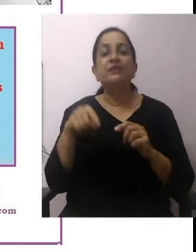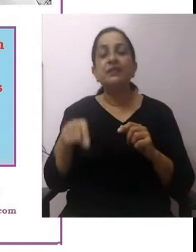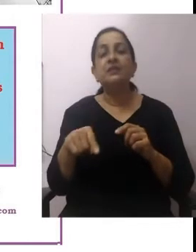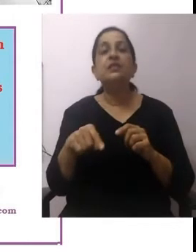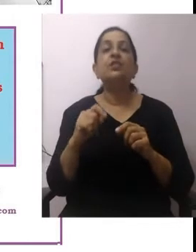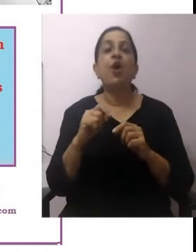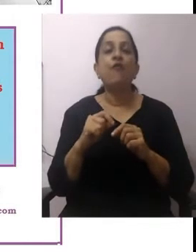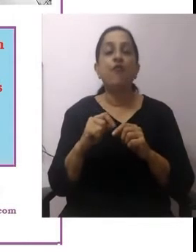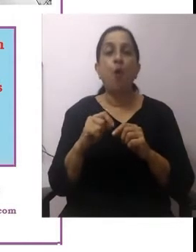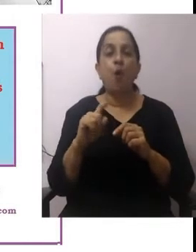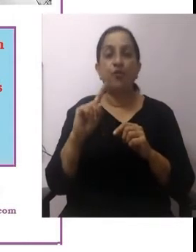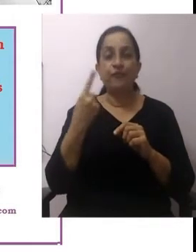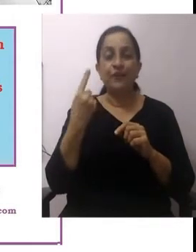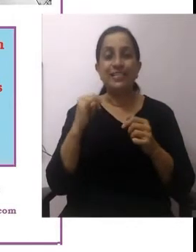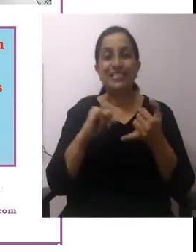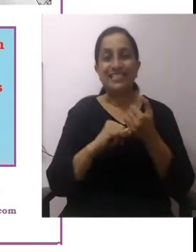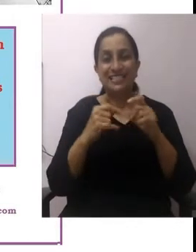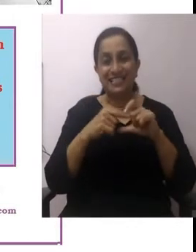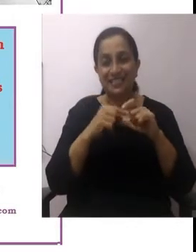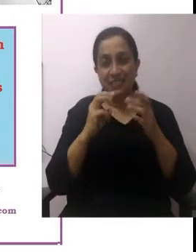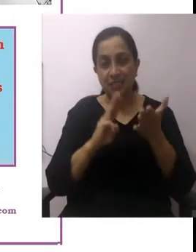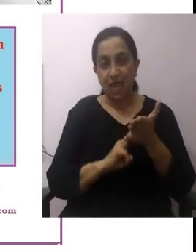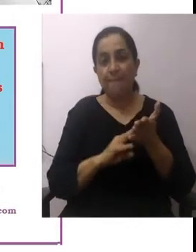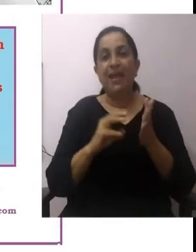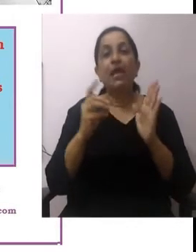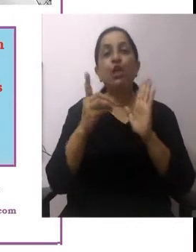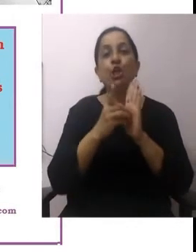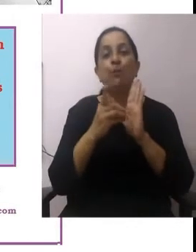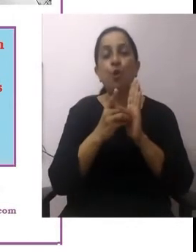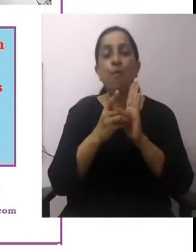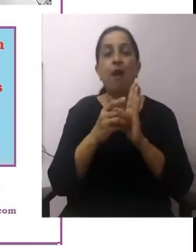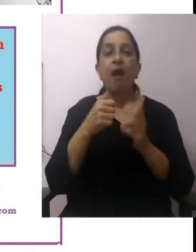is for first SEM Diploma Engineering exam